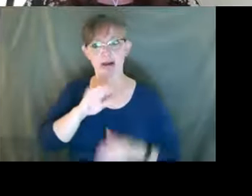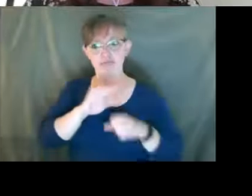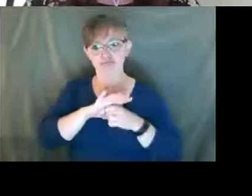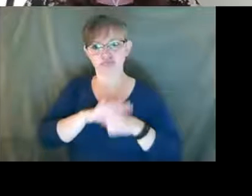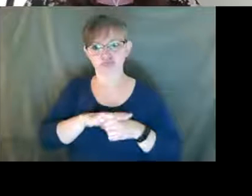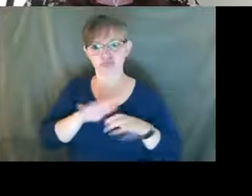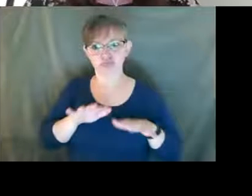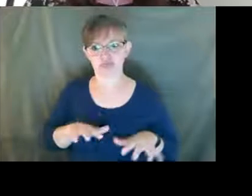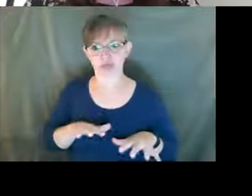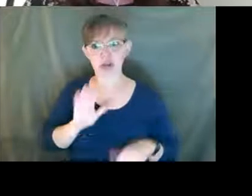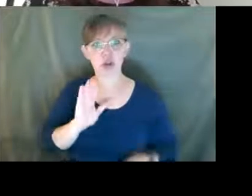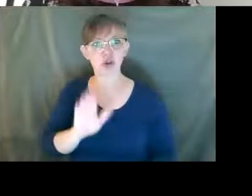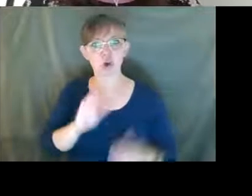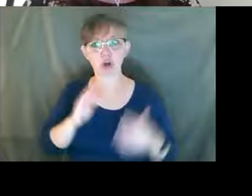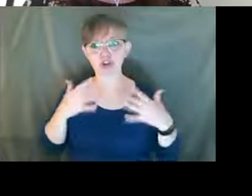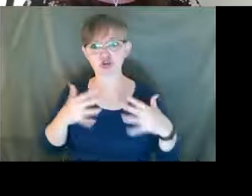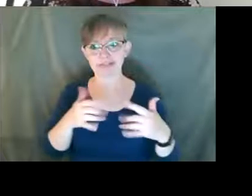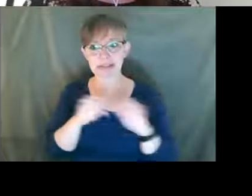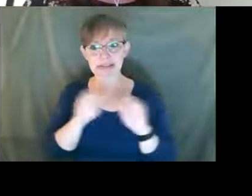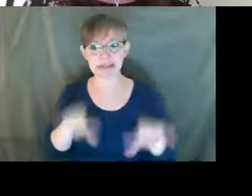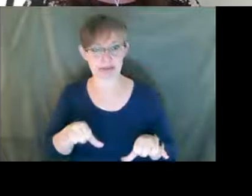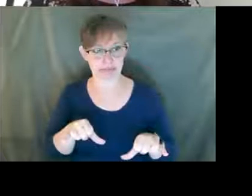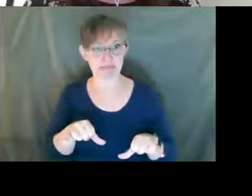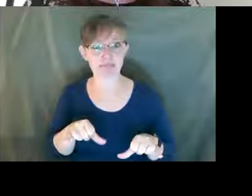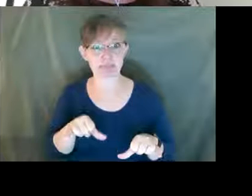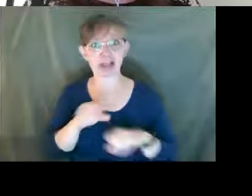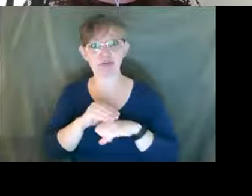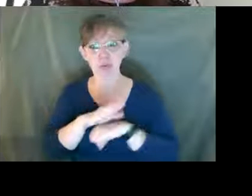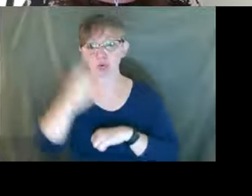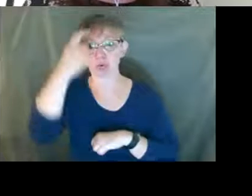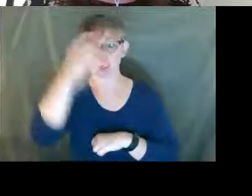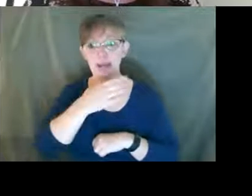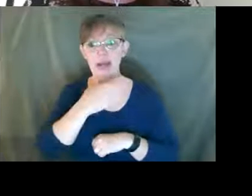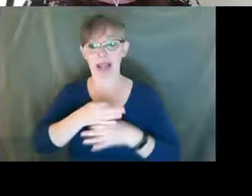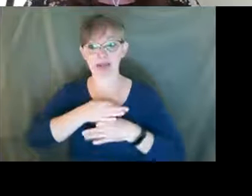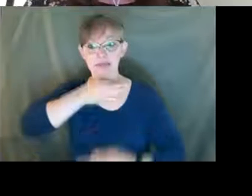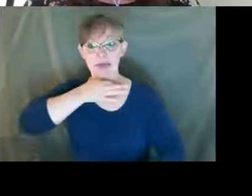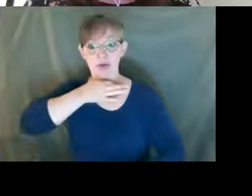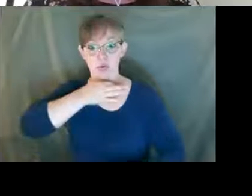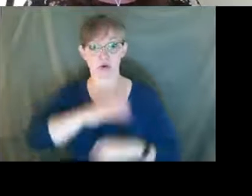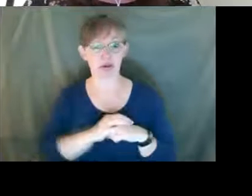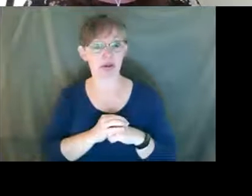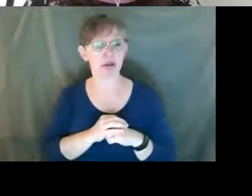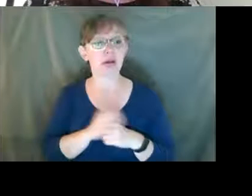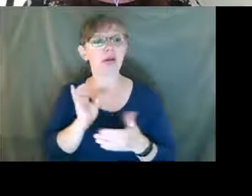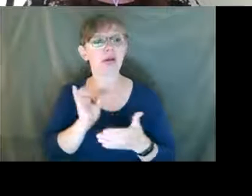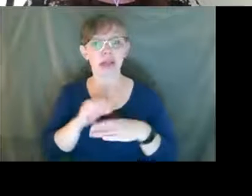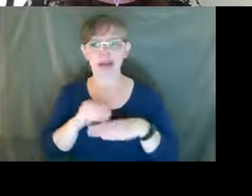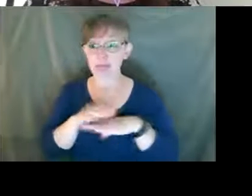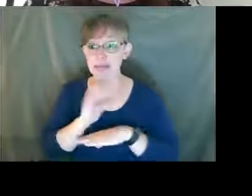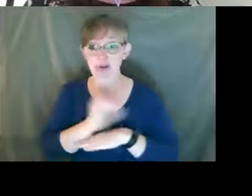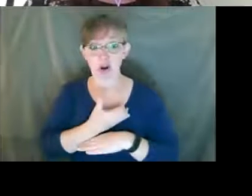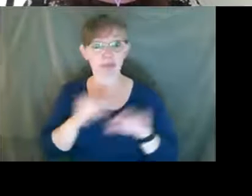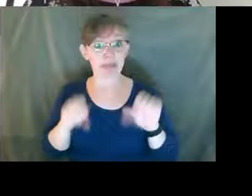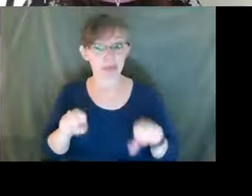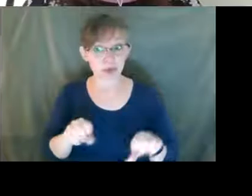of the brain and spinal cord, decreasing our ability to function, impacting our behaviors, our